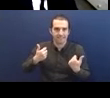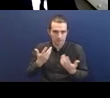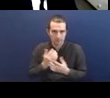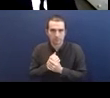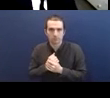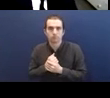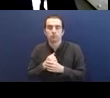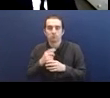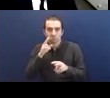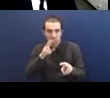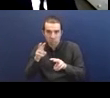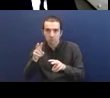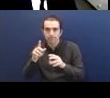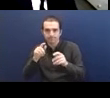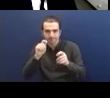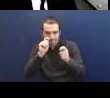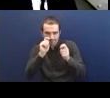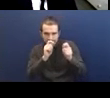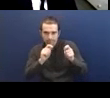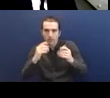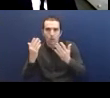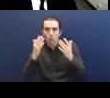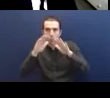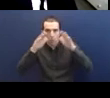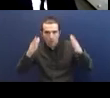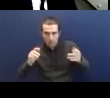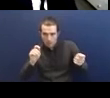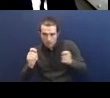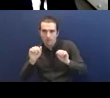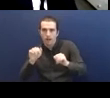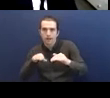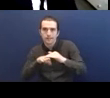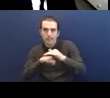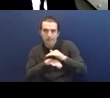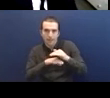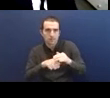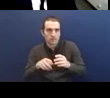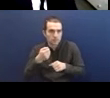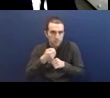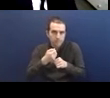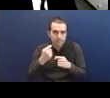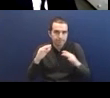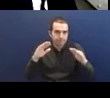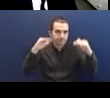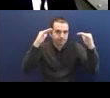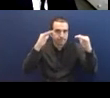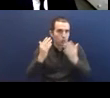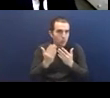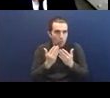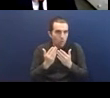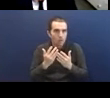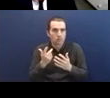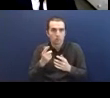strong inclusive ethos and a very clear understanding of not just the disabled children, but all of the deprivation